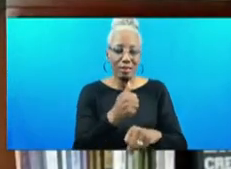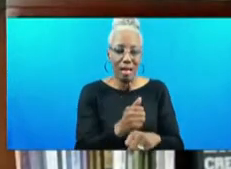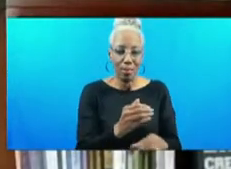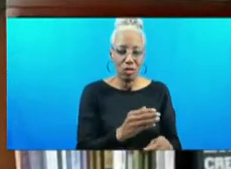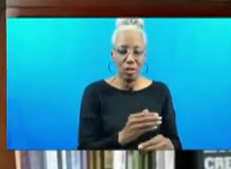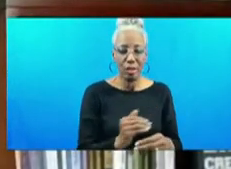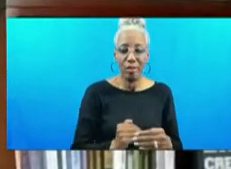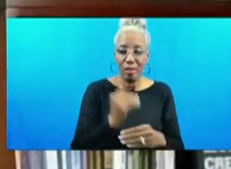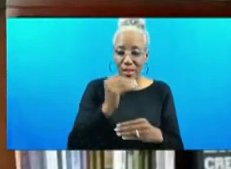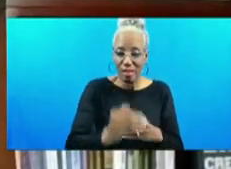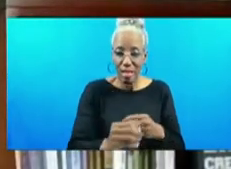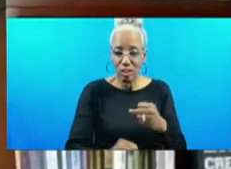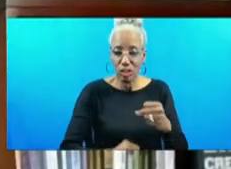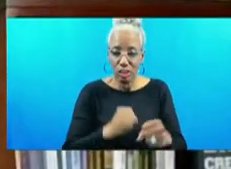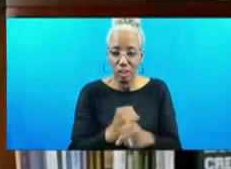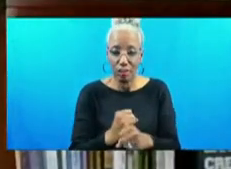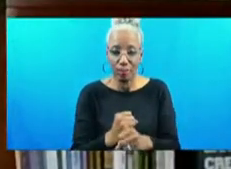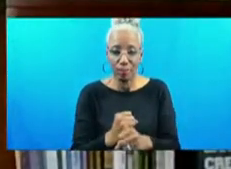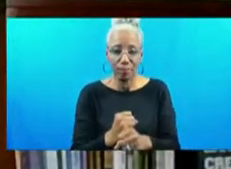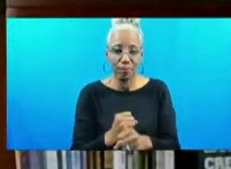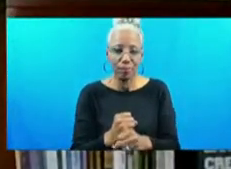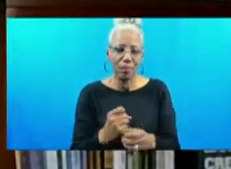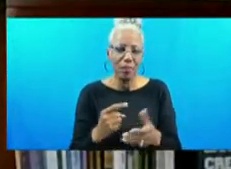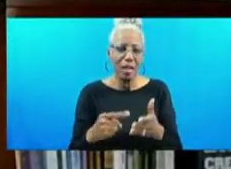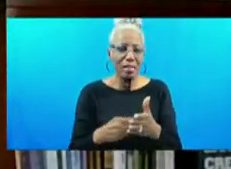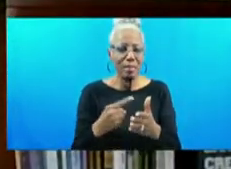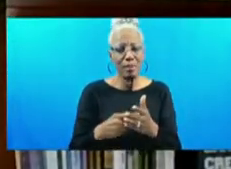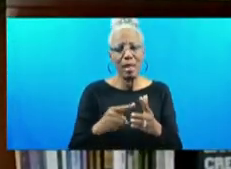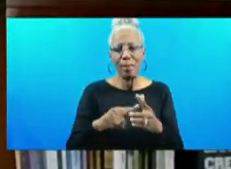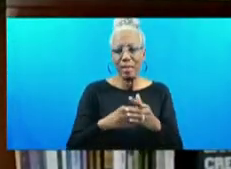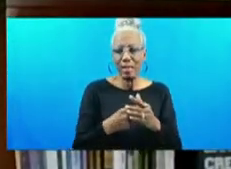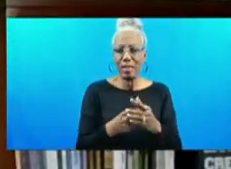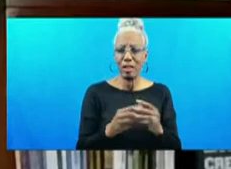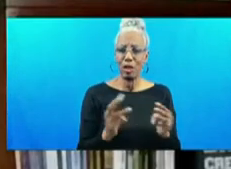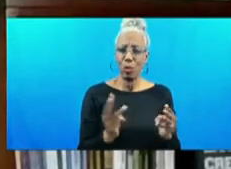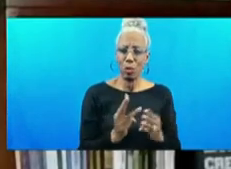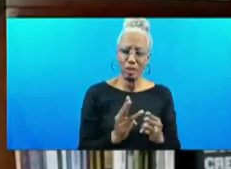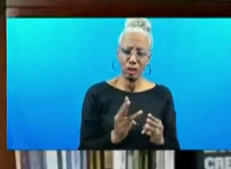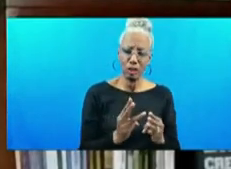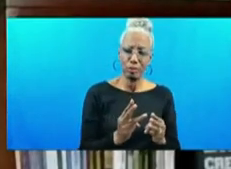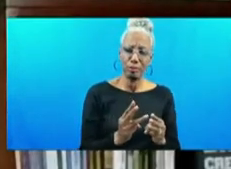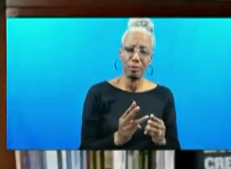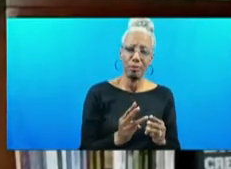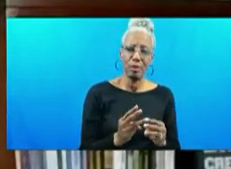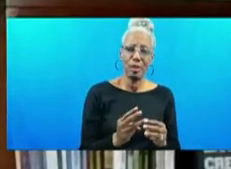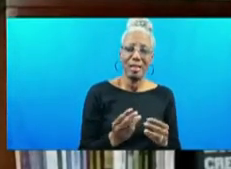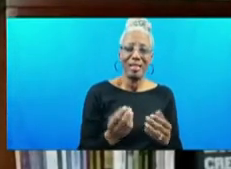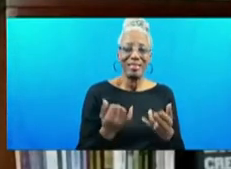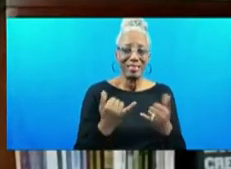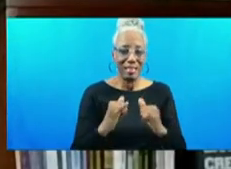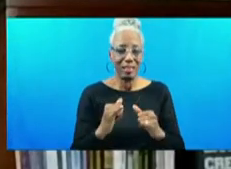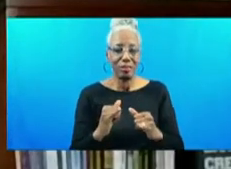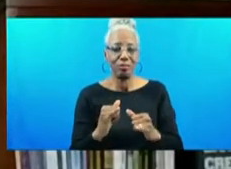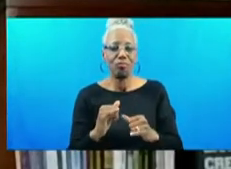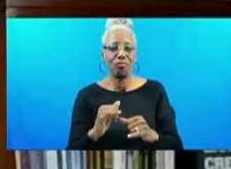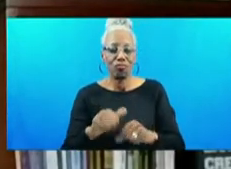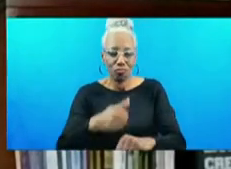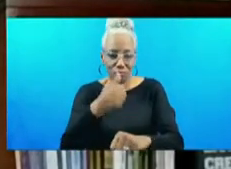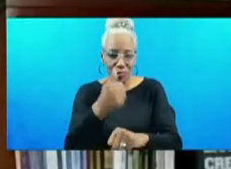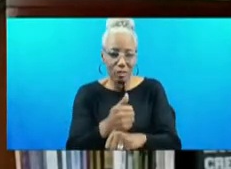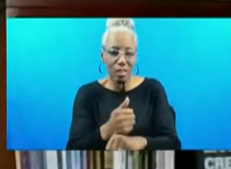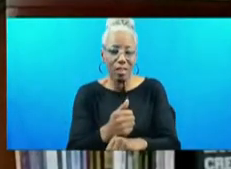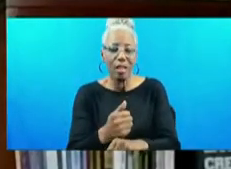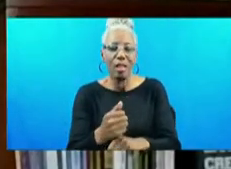start maybe in the winter, depending on the scope of the project, that we still can implement in the fall. But we do try to spend the time, at